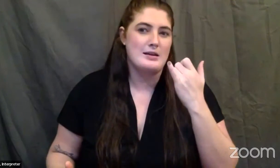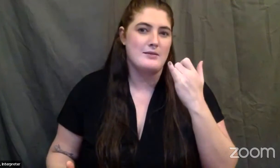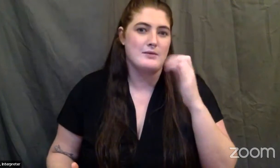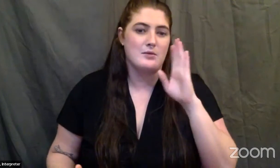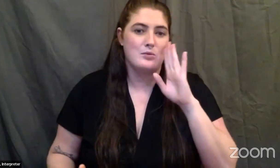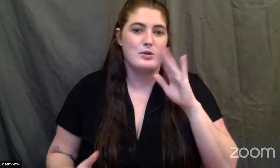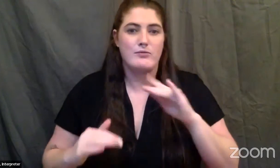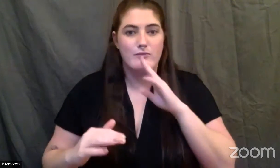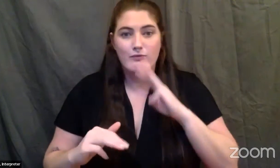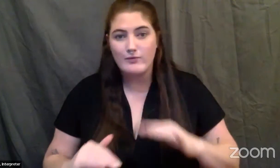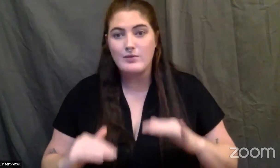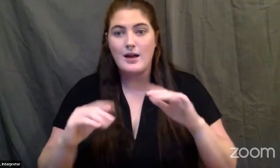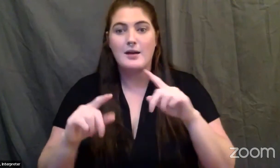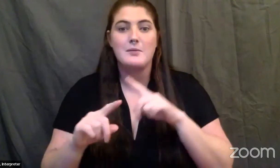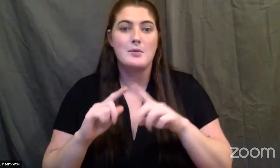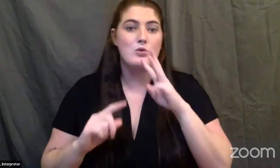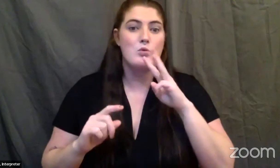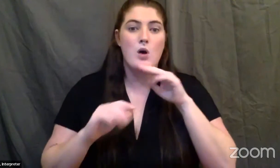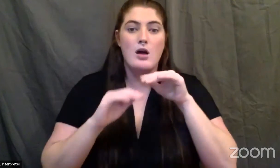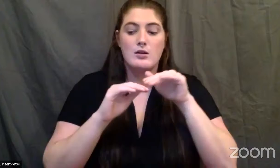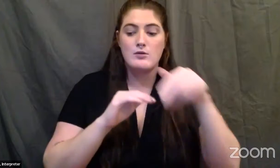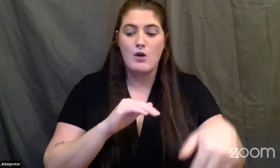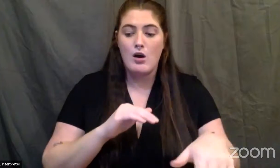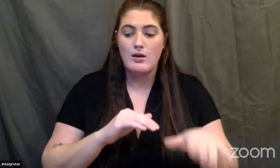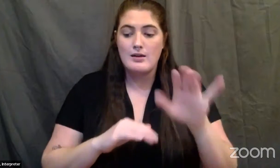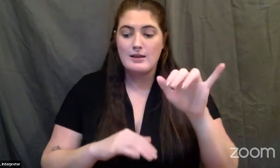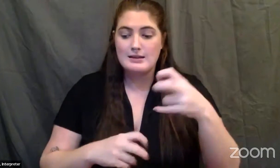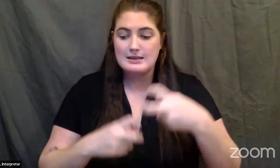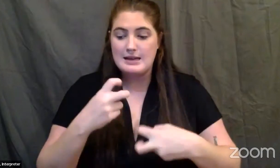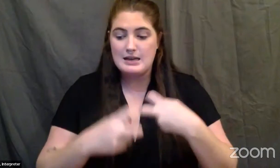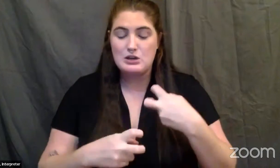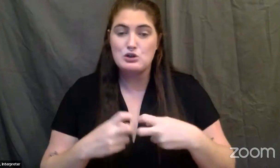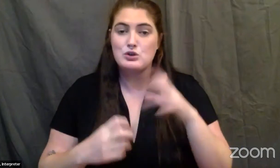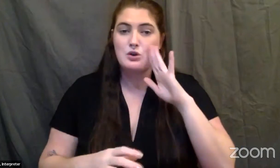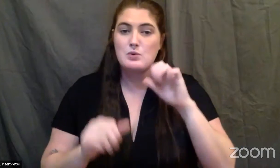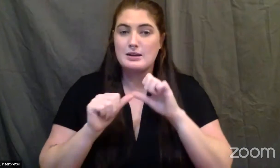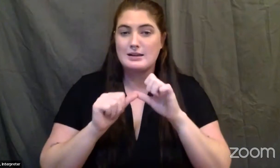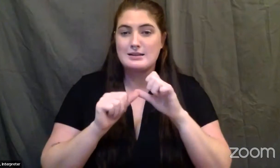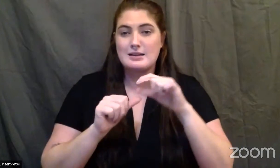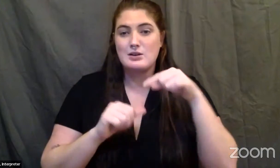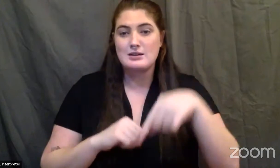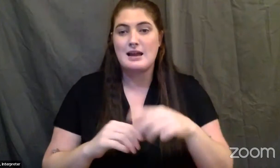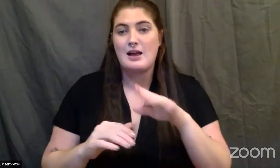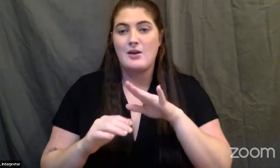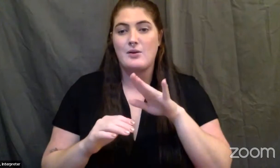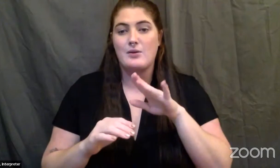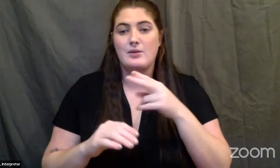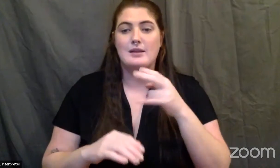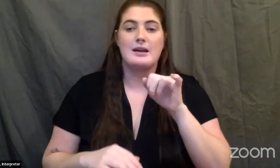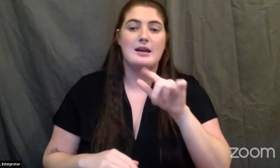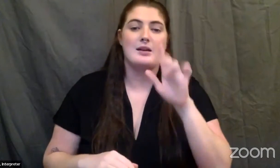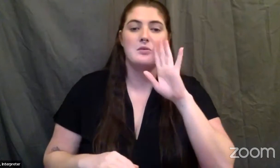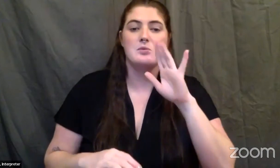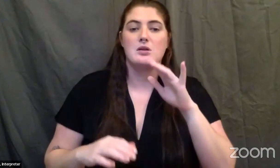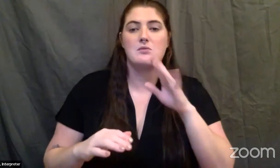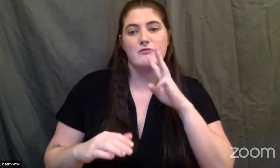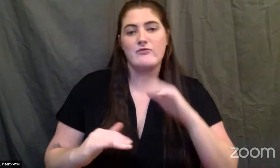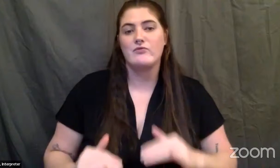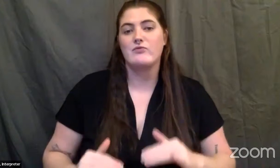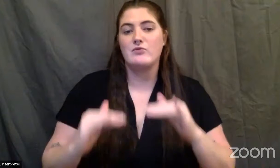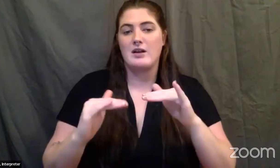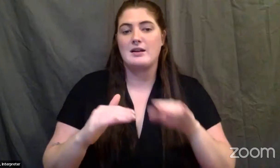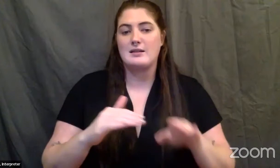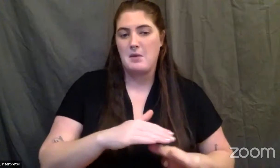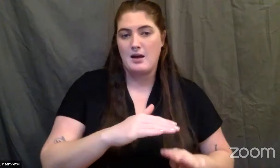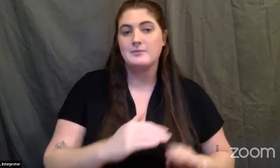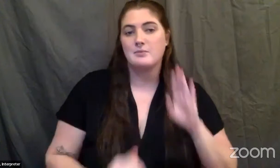that is the issue more. Runoff, Yeah. you know, it will continue down the hill and it floods at the bottom. Mm-hmm.